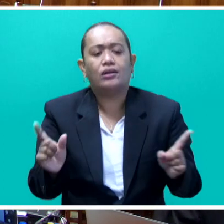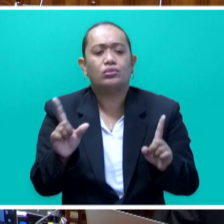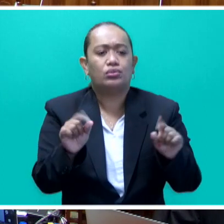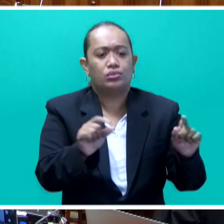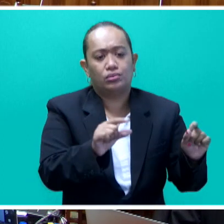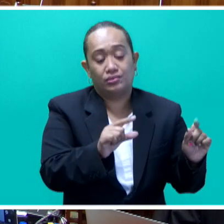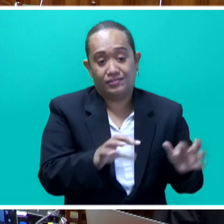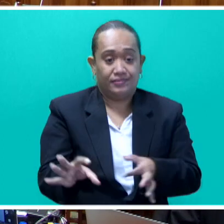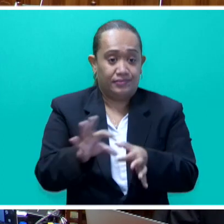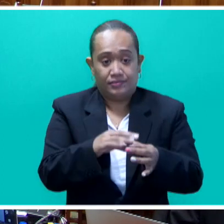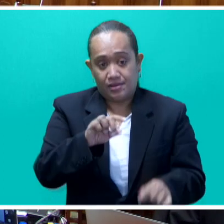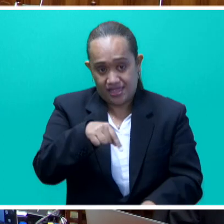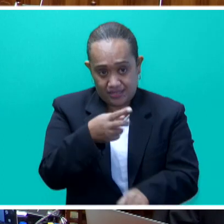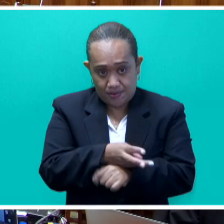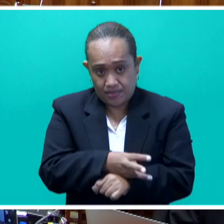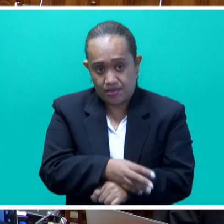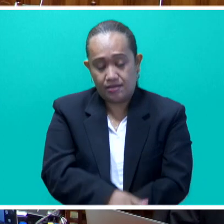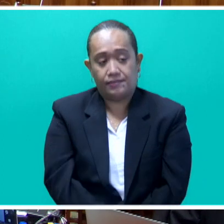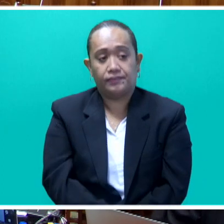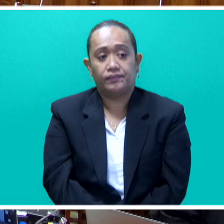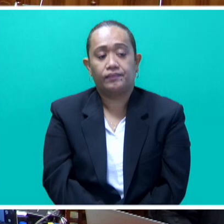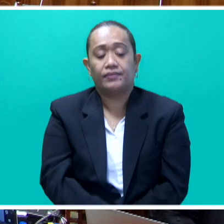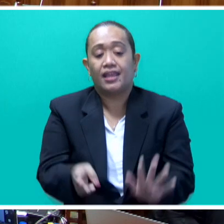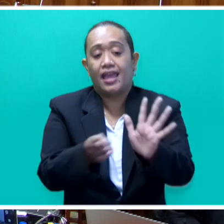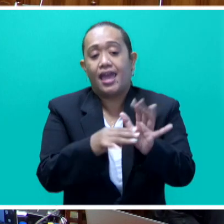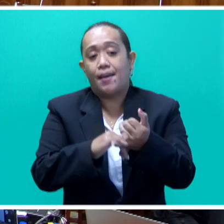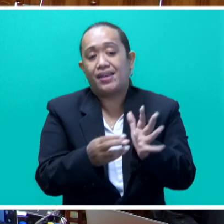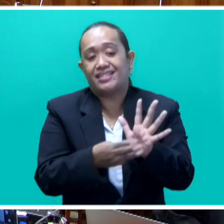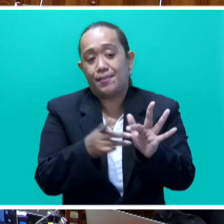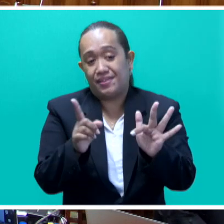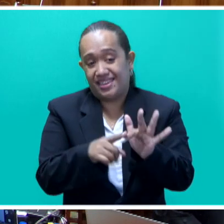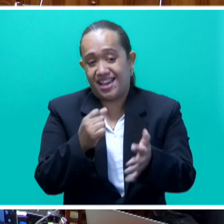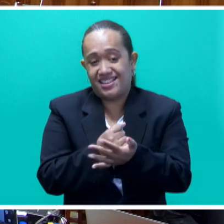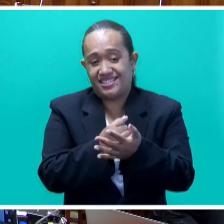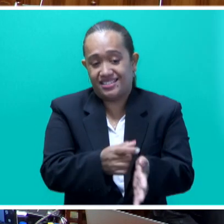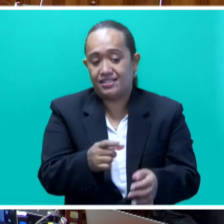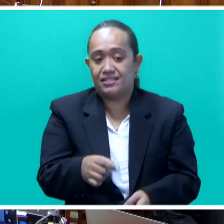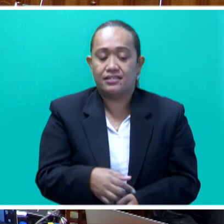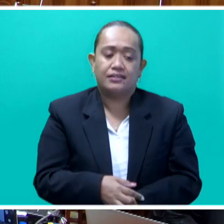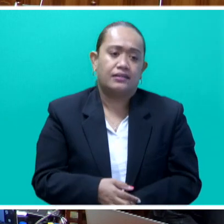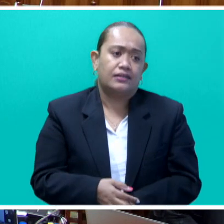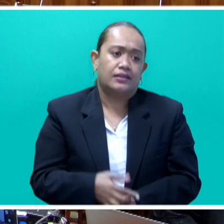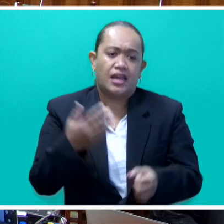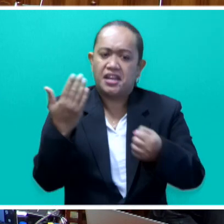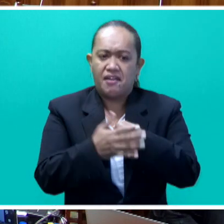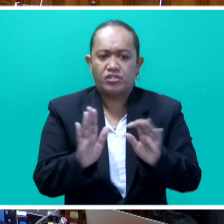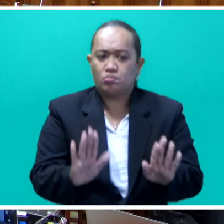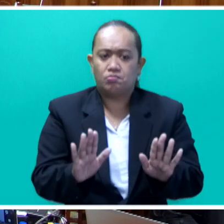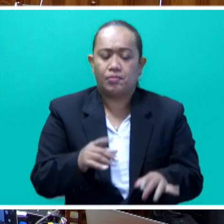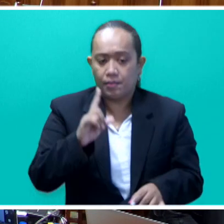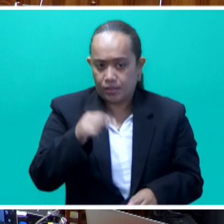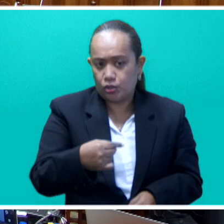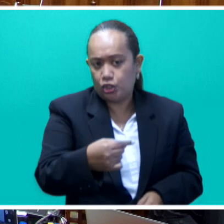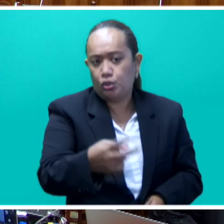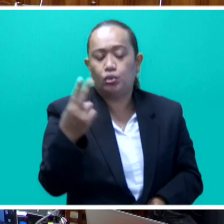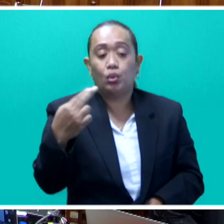called later this month. MSME's assistance doesn't end there, sir. We're excited also about the $200 million